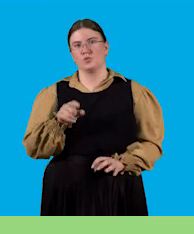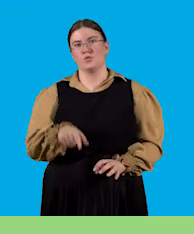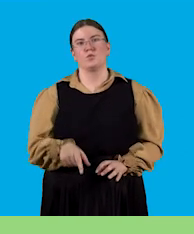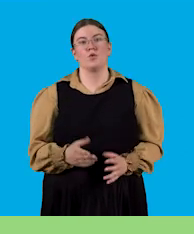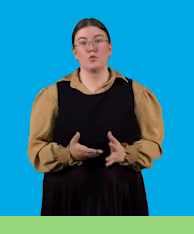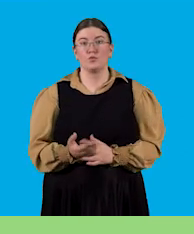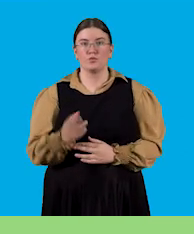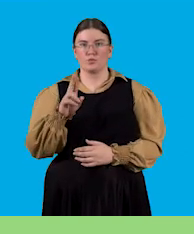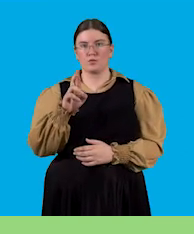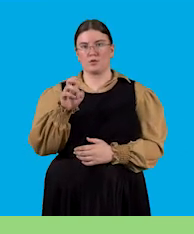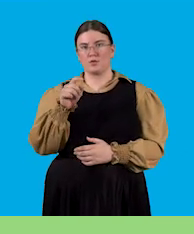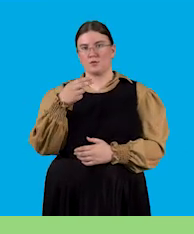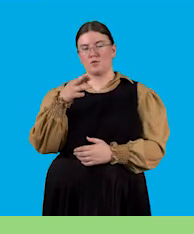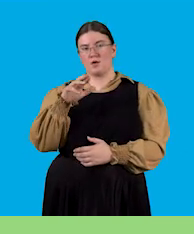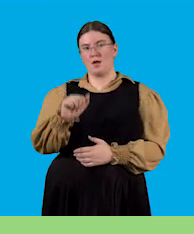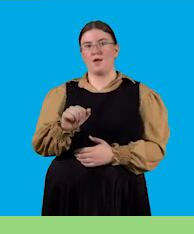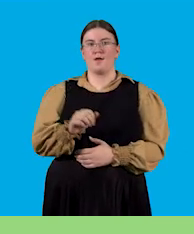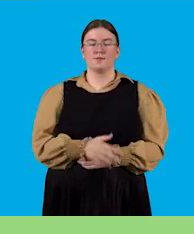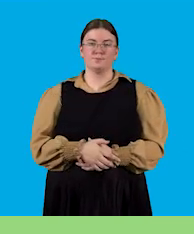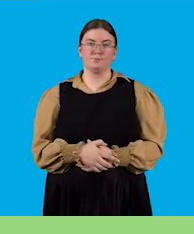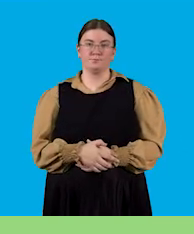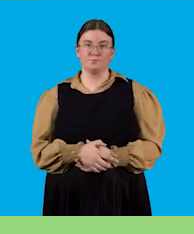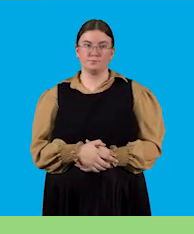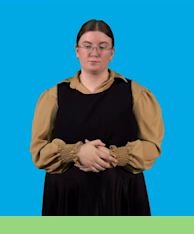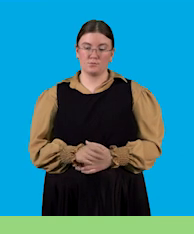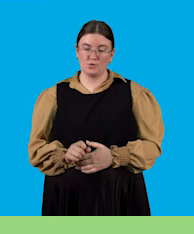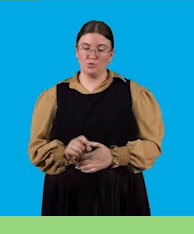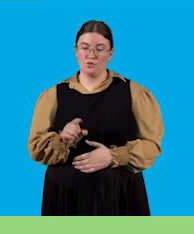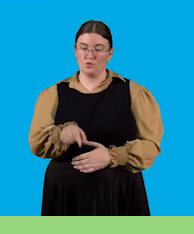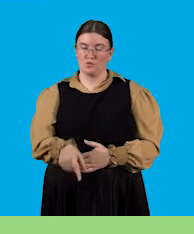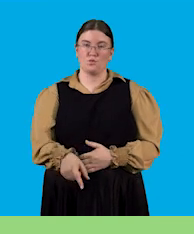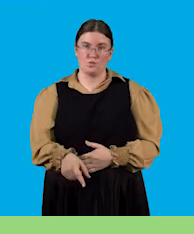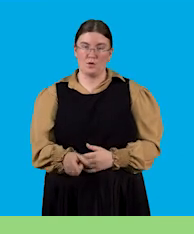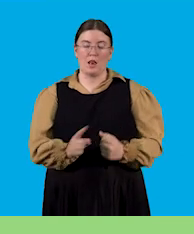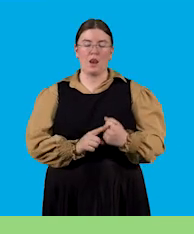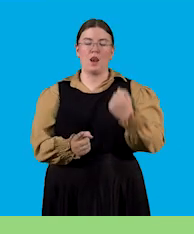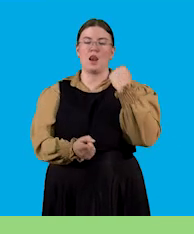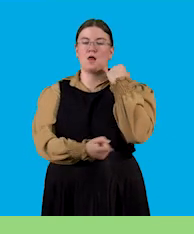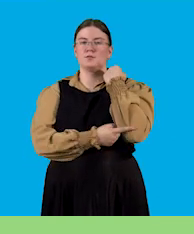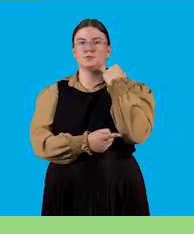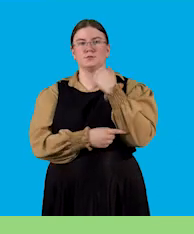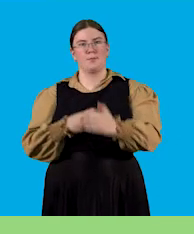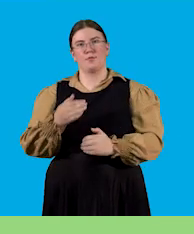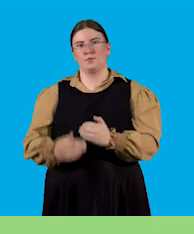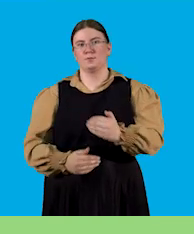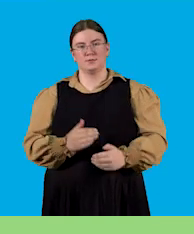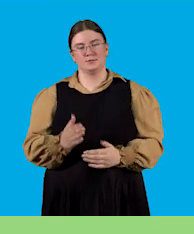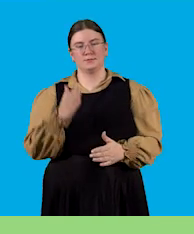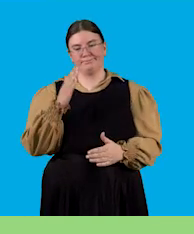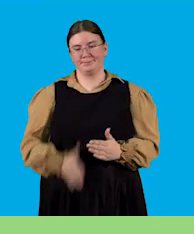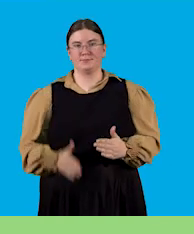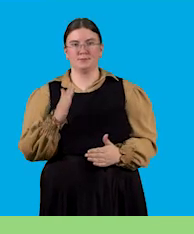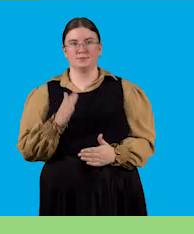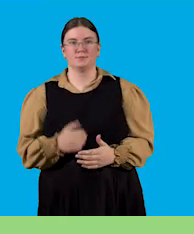urethra. So the urine is excreted in the last process of the excretory